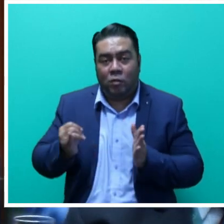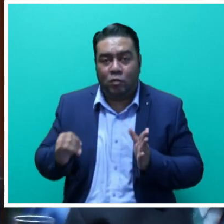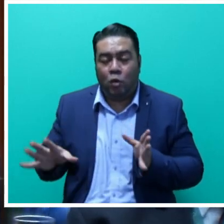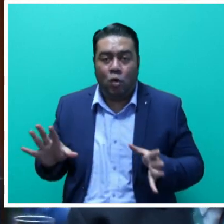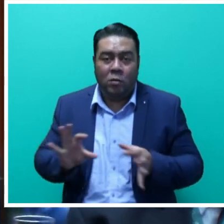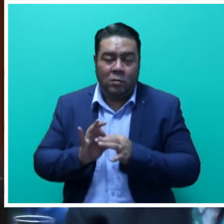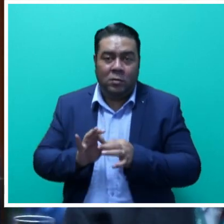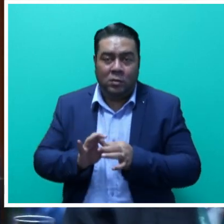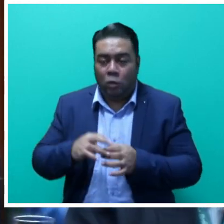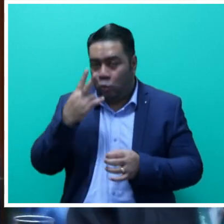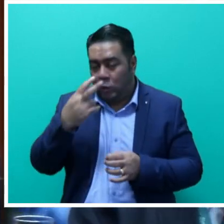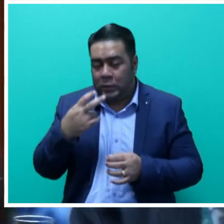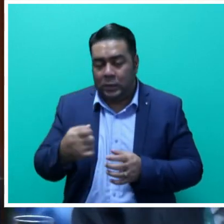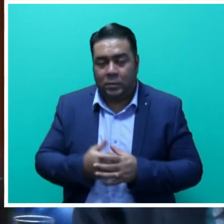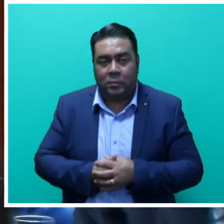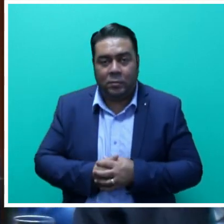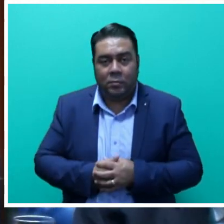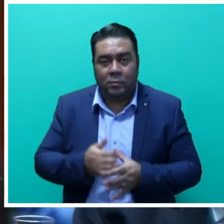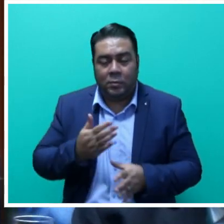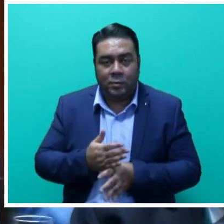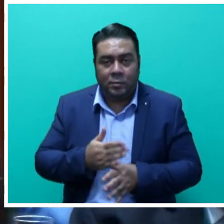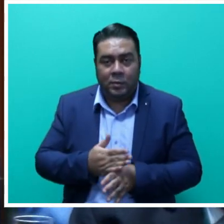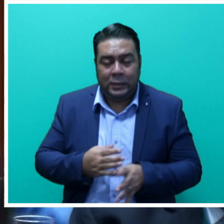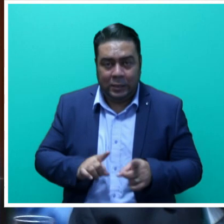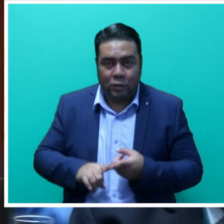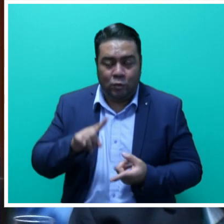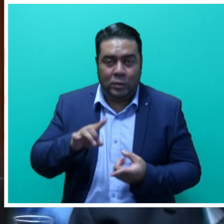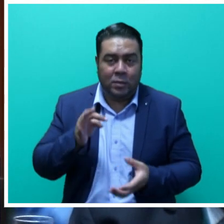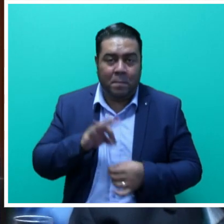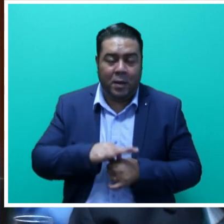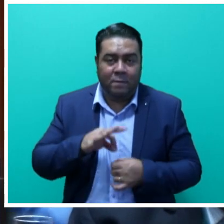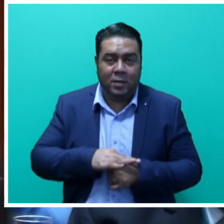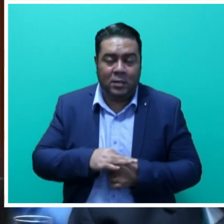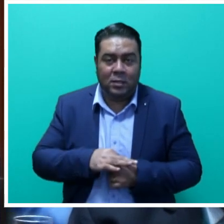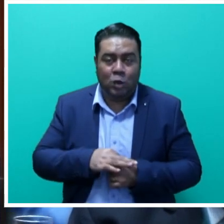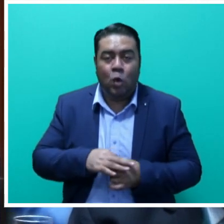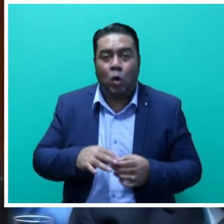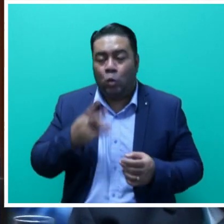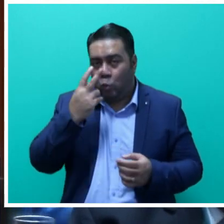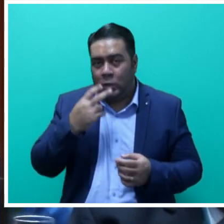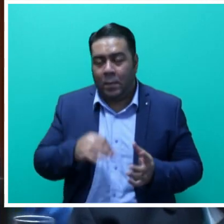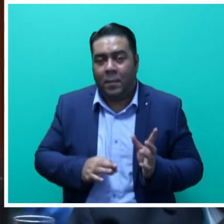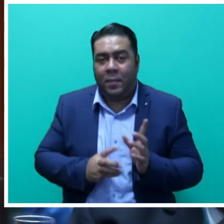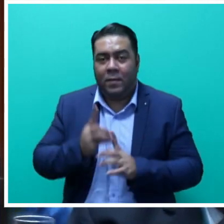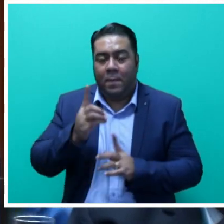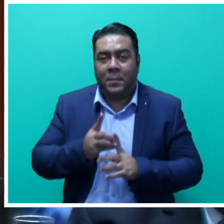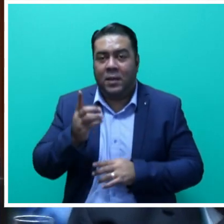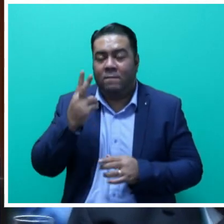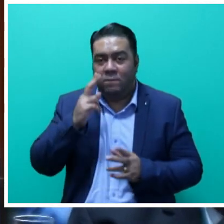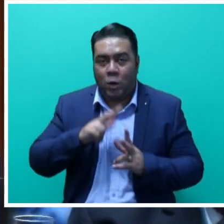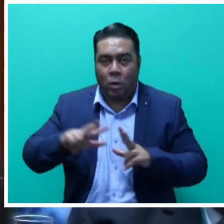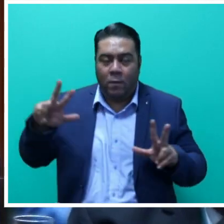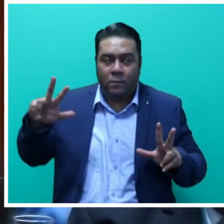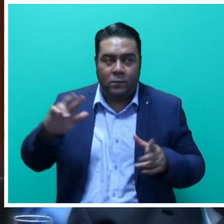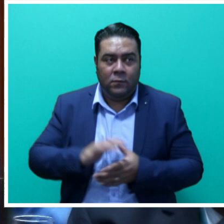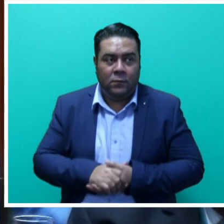increased tourism revenue and tourism-related jobs, and increased community benefits from integrated tourism development in Vanua Levu. Mr. Speaker,